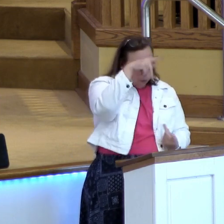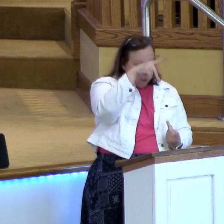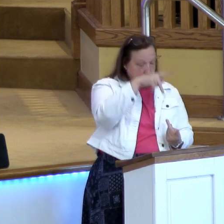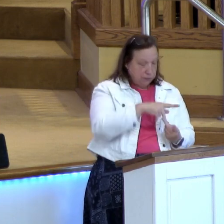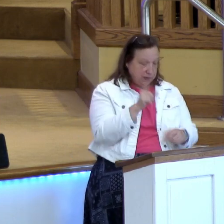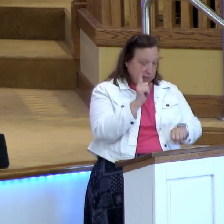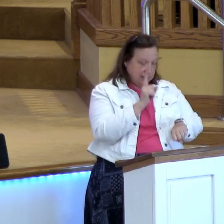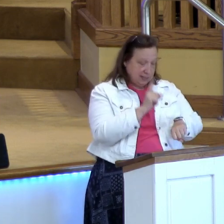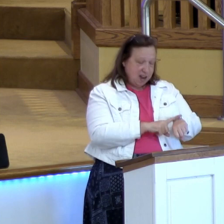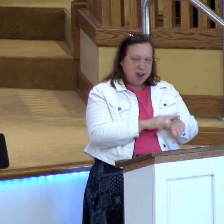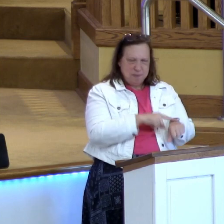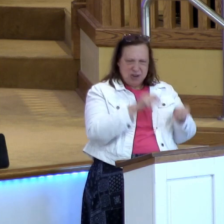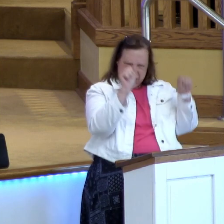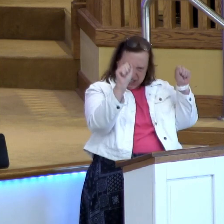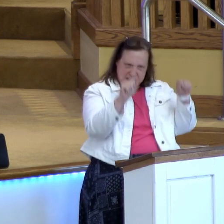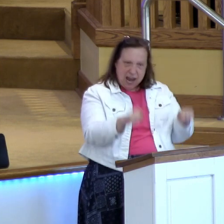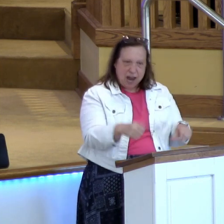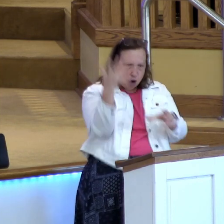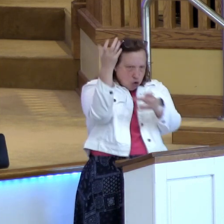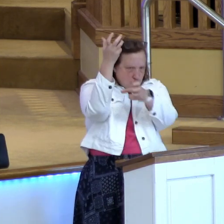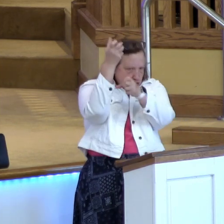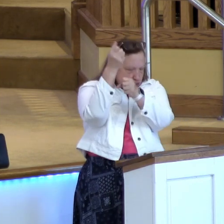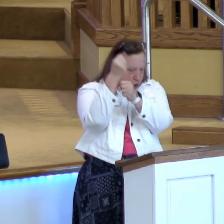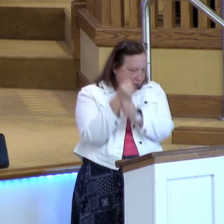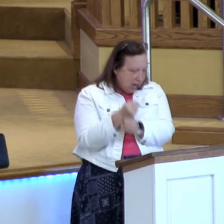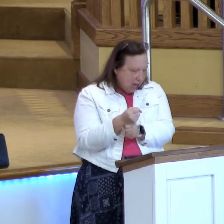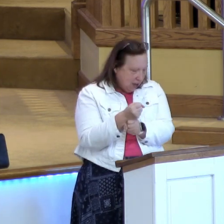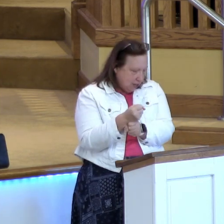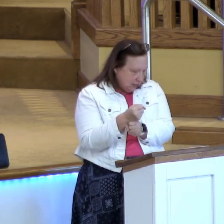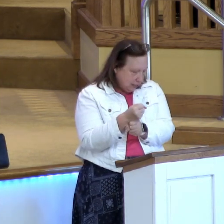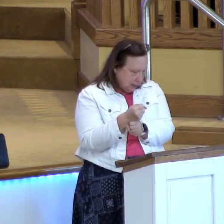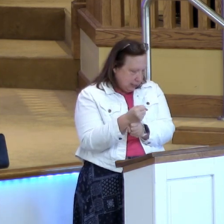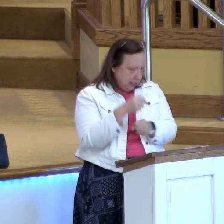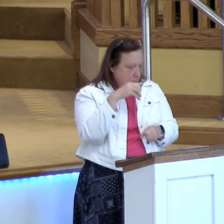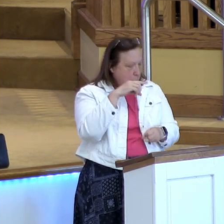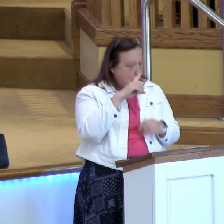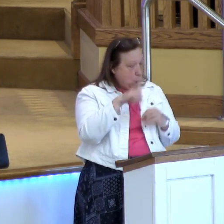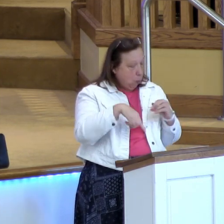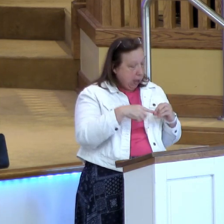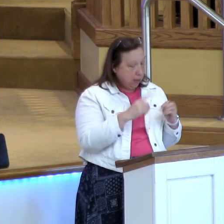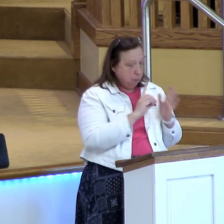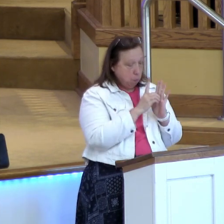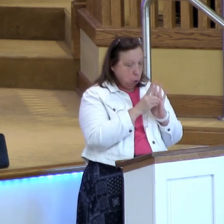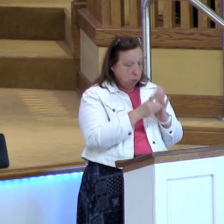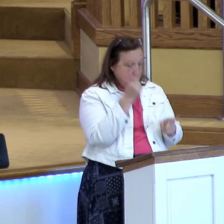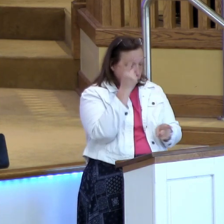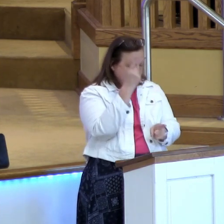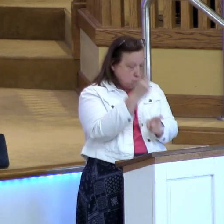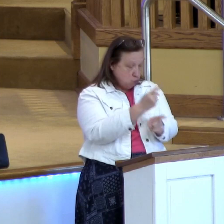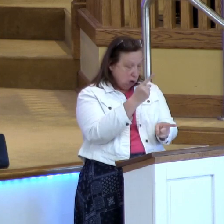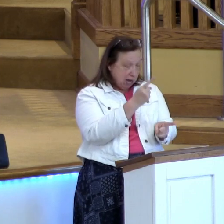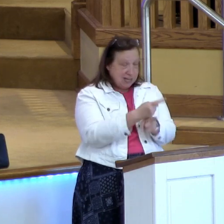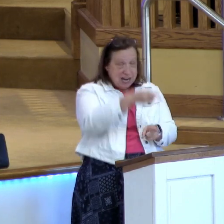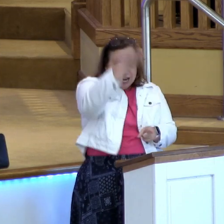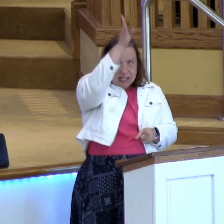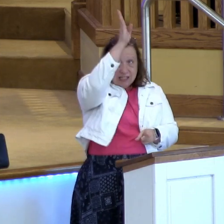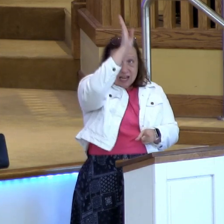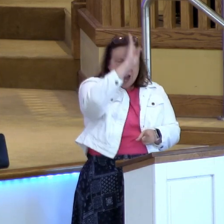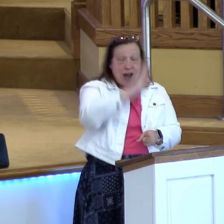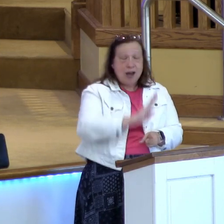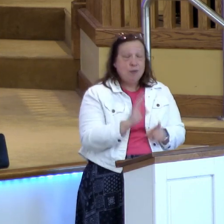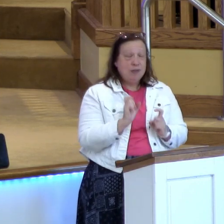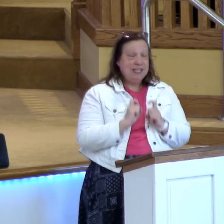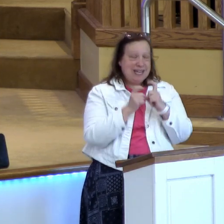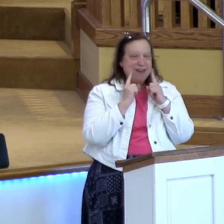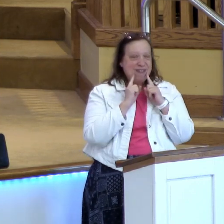can always trust. When the moment is right, the answer will